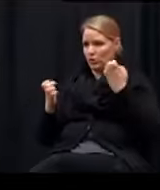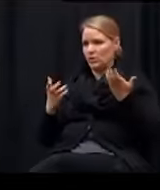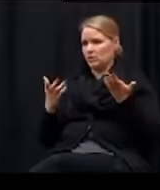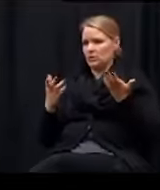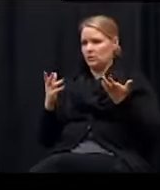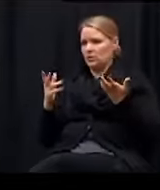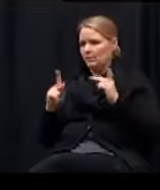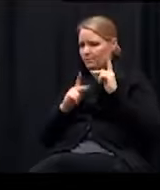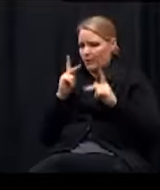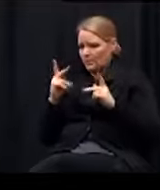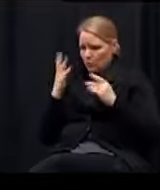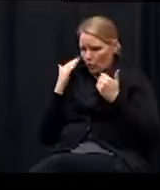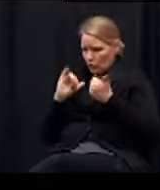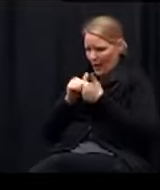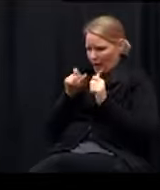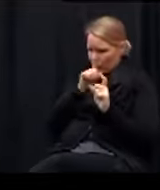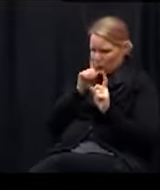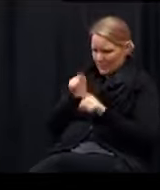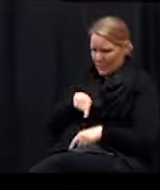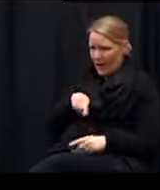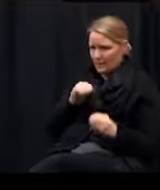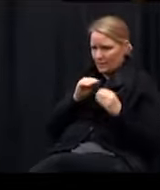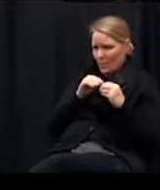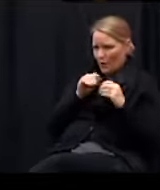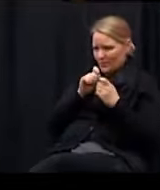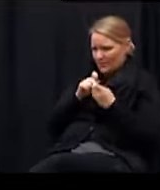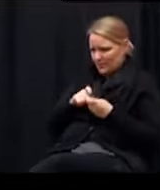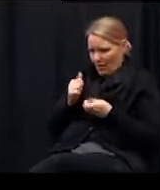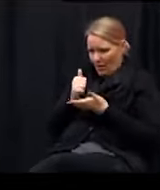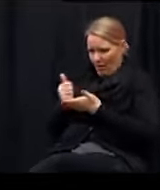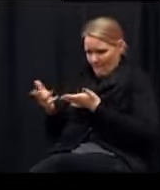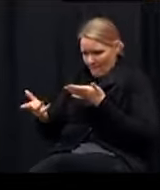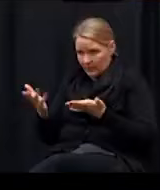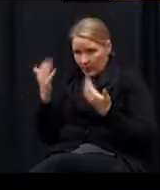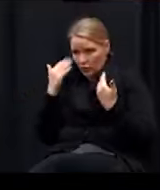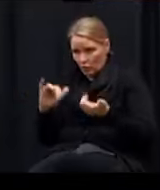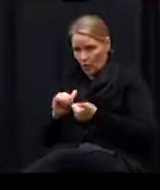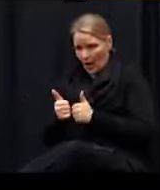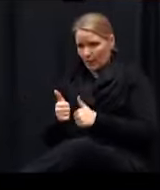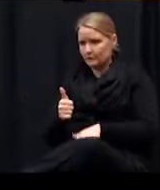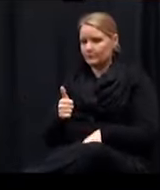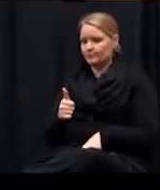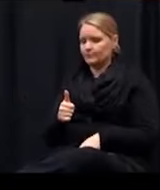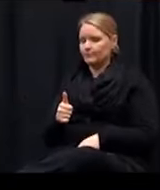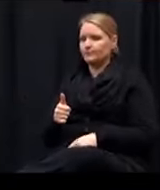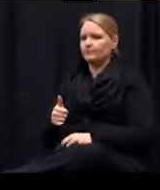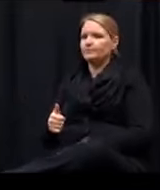people don't know how to respond to you in a much more detailed, helpful way.